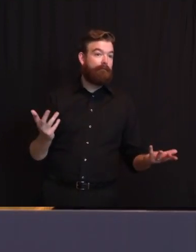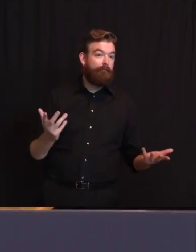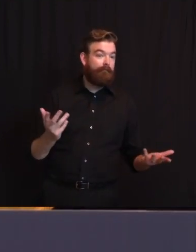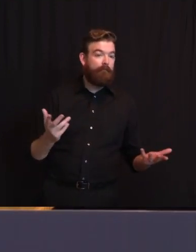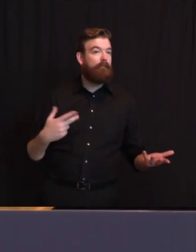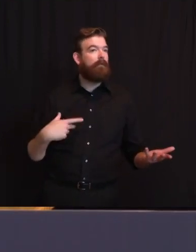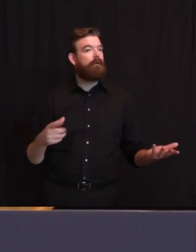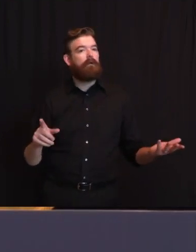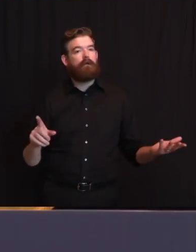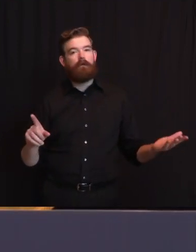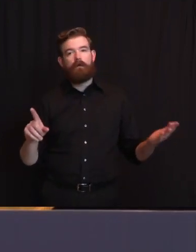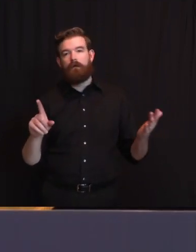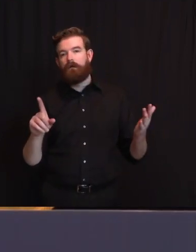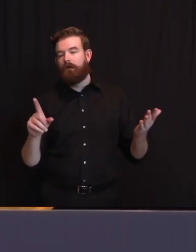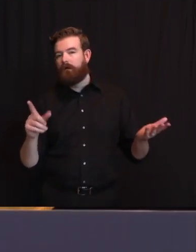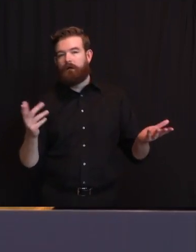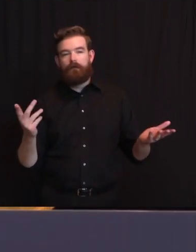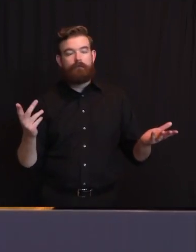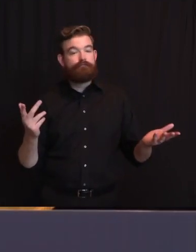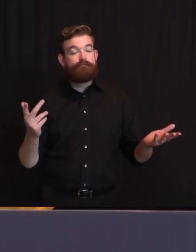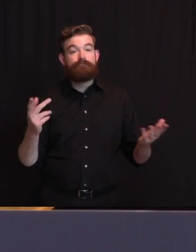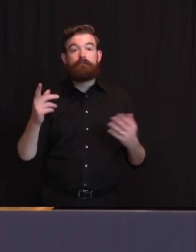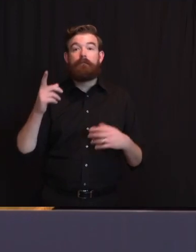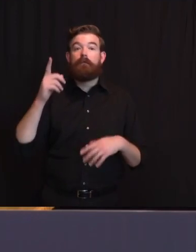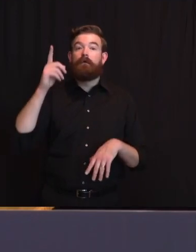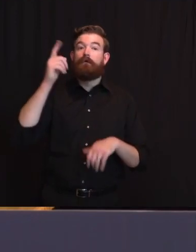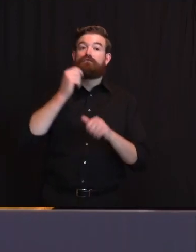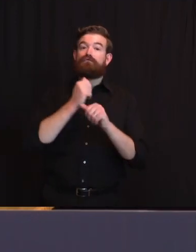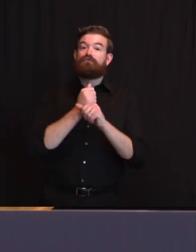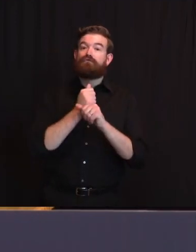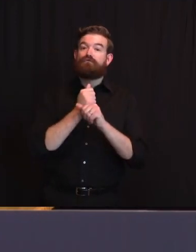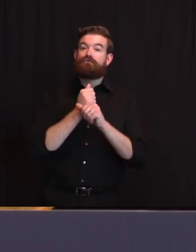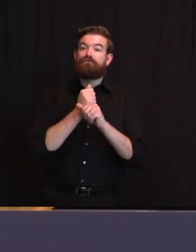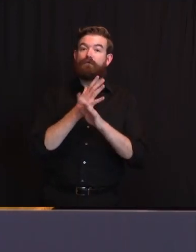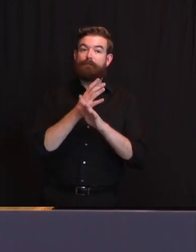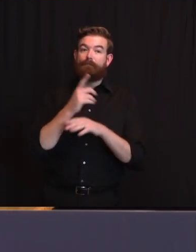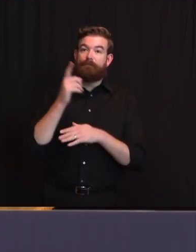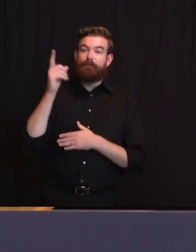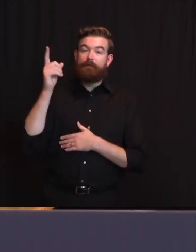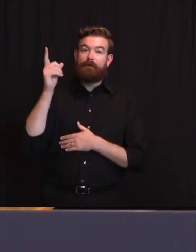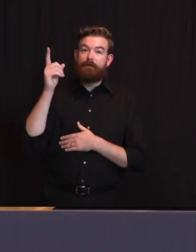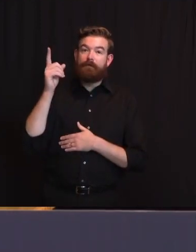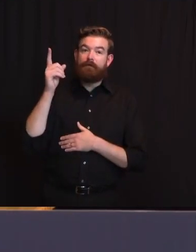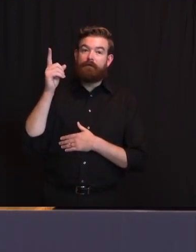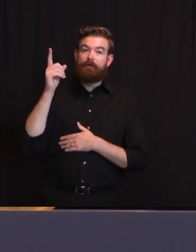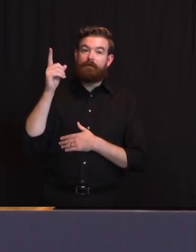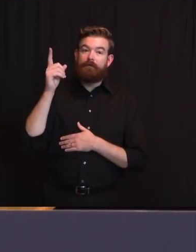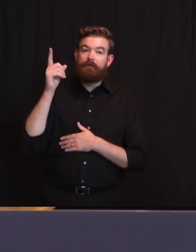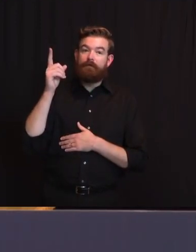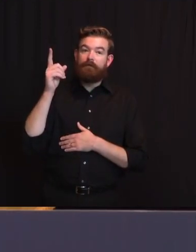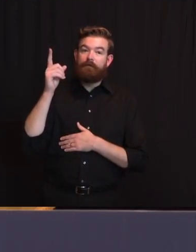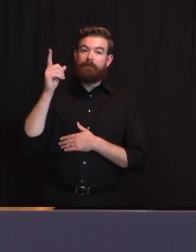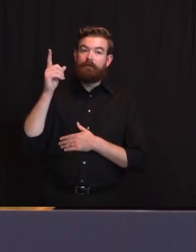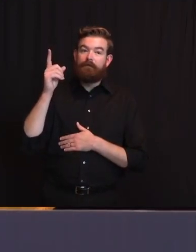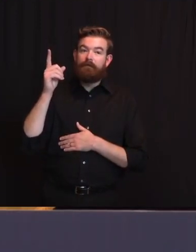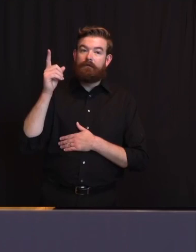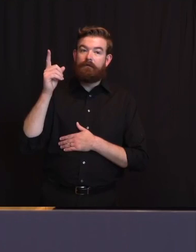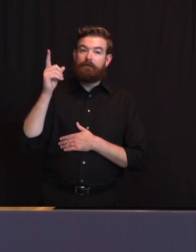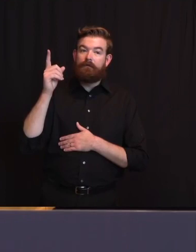not someone could call someone this. And the new nominee I want to put into the category of Knucklehead and Wingnut is Cove